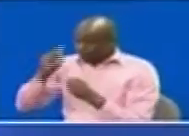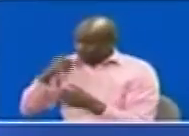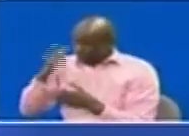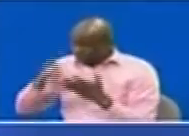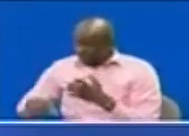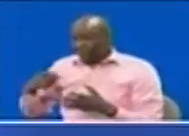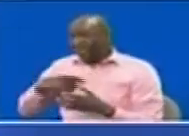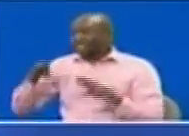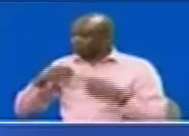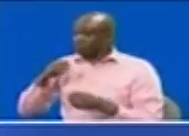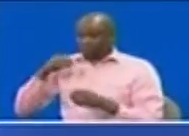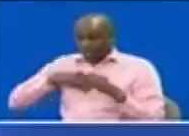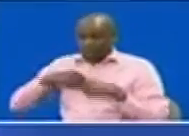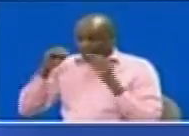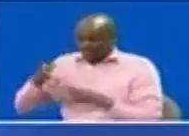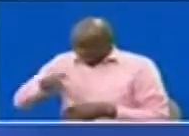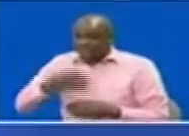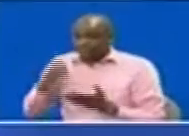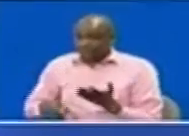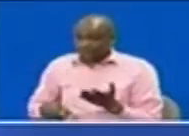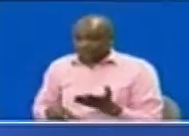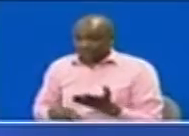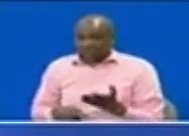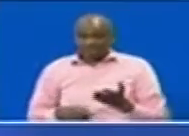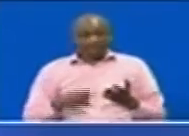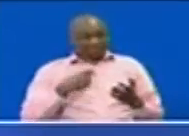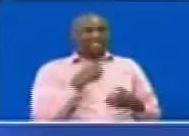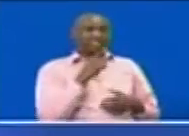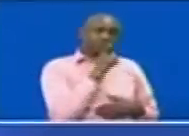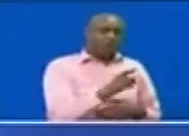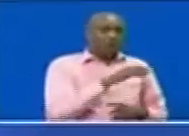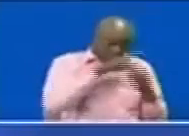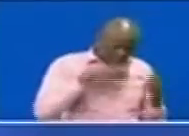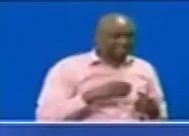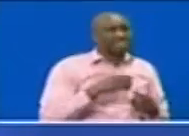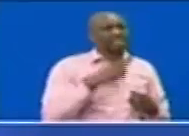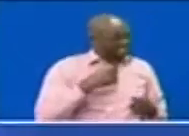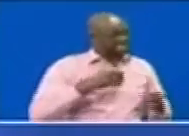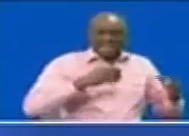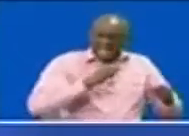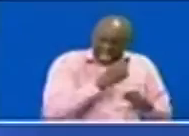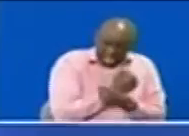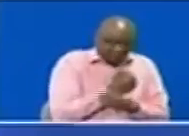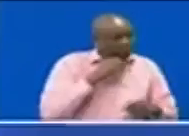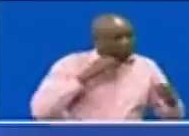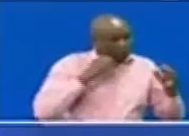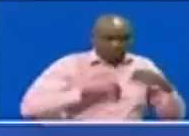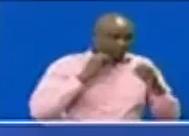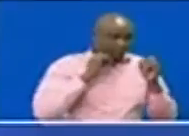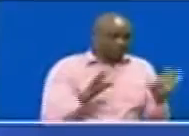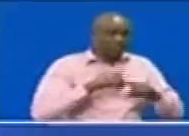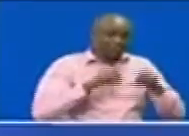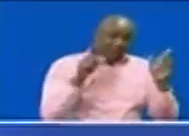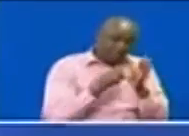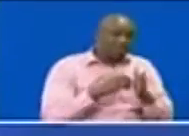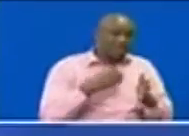but the president can say we will be intolerant of corruption within our party. I'm sure a lot of us are intolerant about corruption. But the problem we